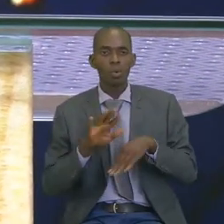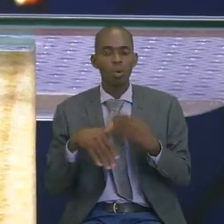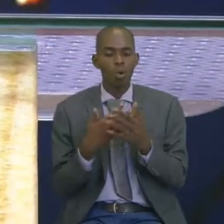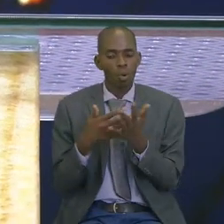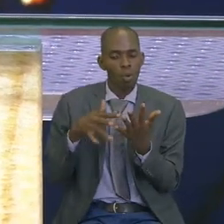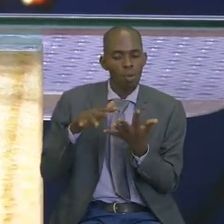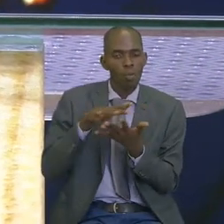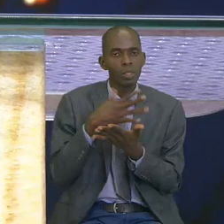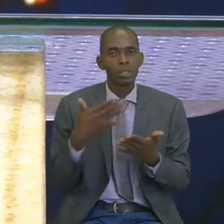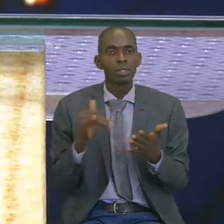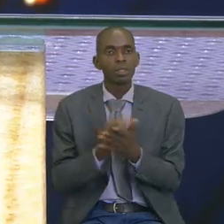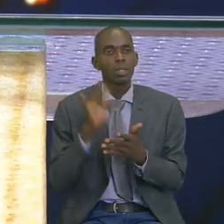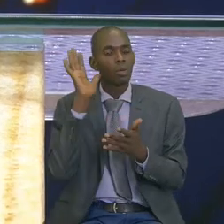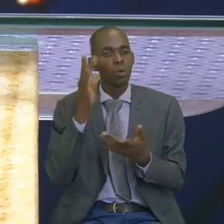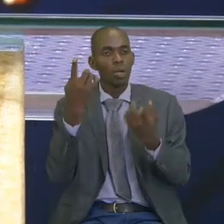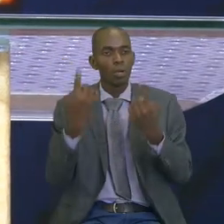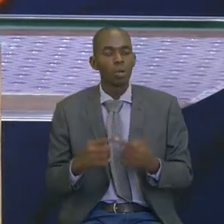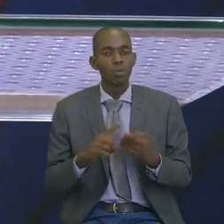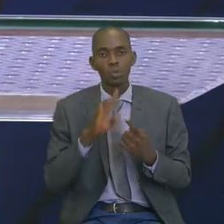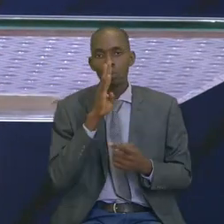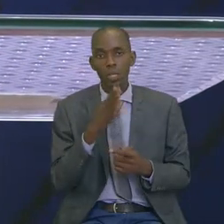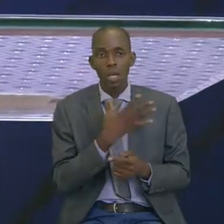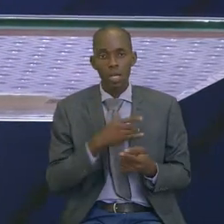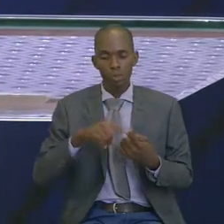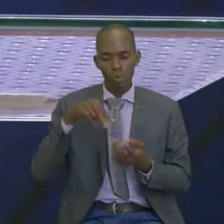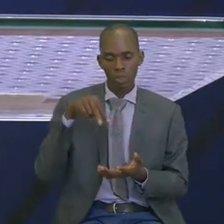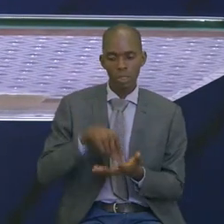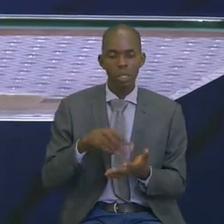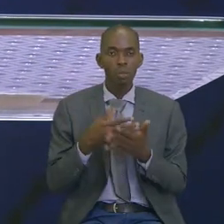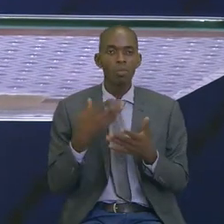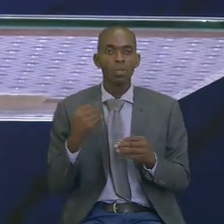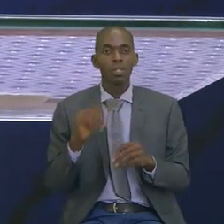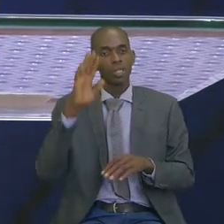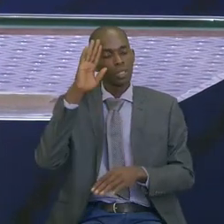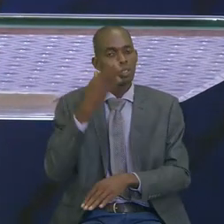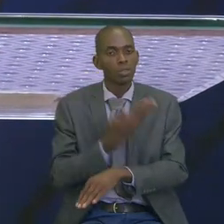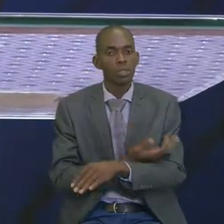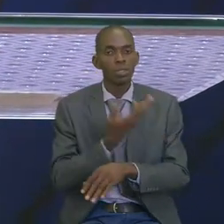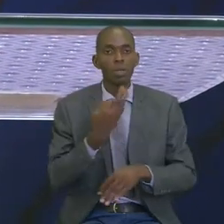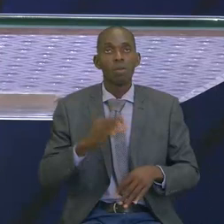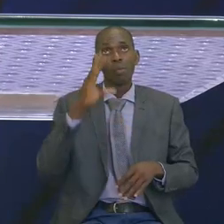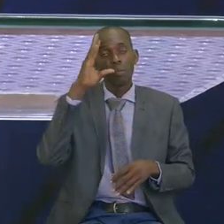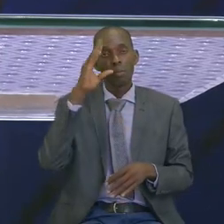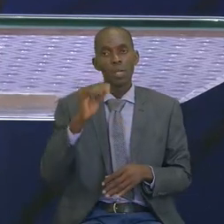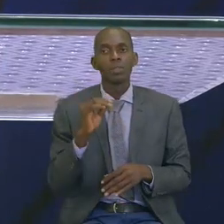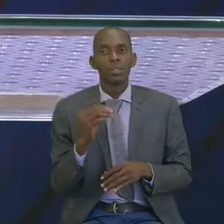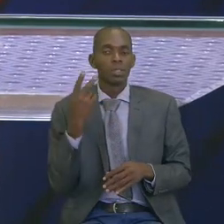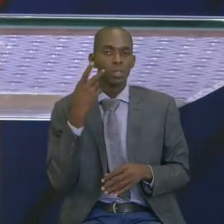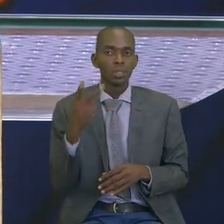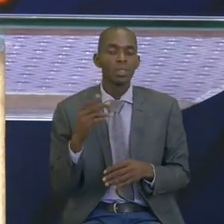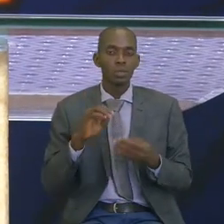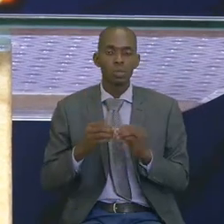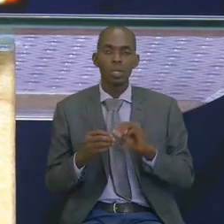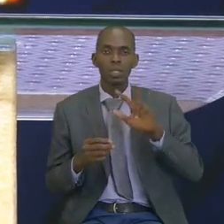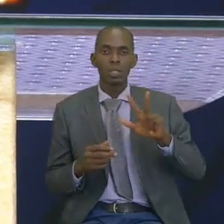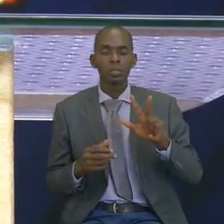shall come to pass and to stand before the Son of Man. We're looking at number